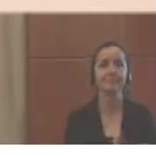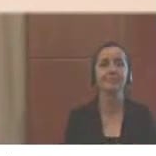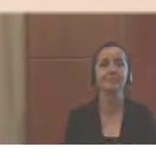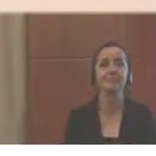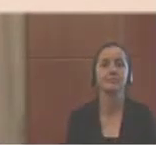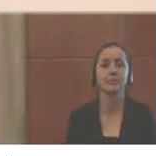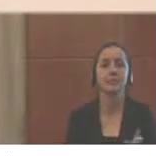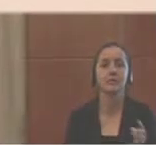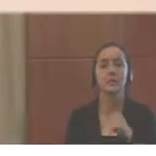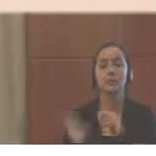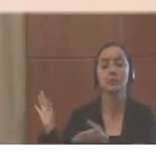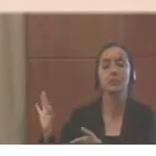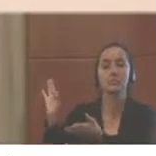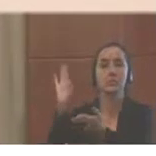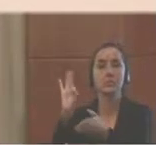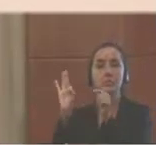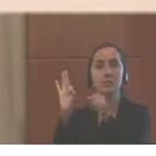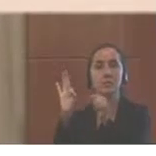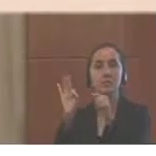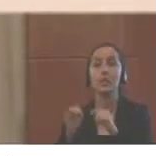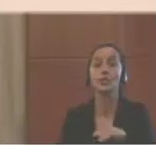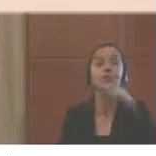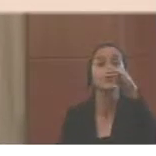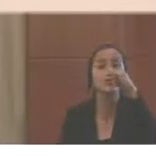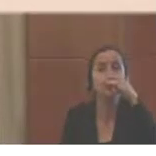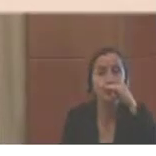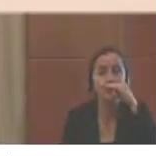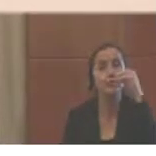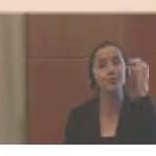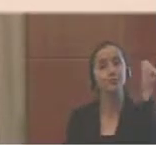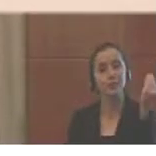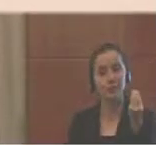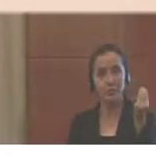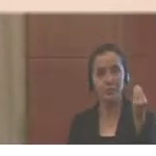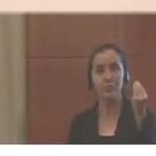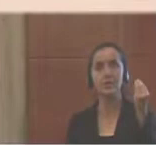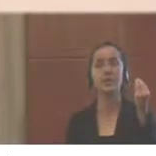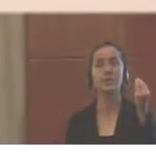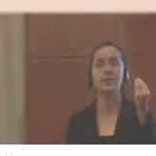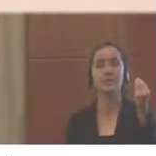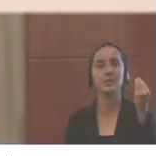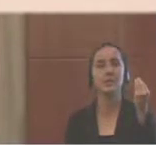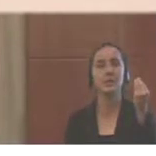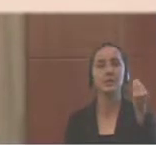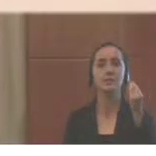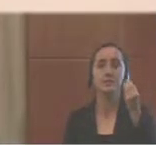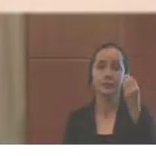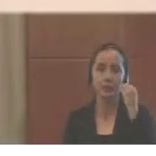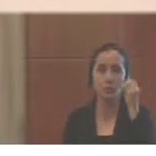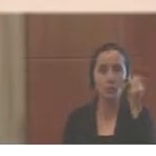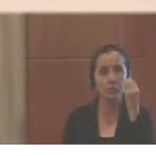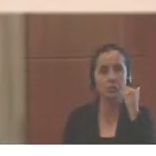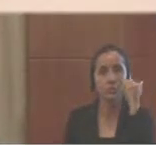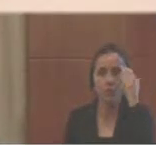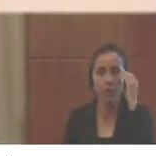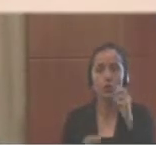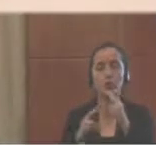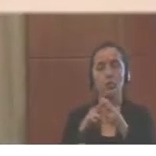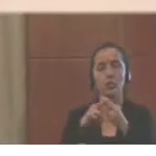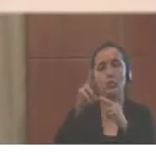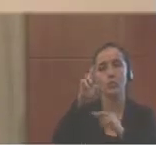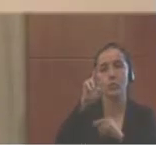perhaps even the most important part, is the representative of the children and the youths and the adolescents, Ruth